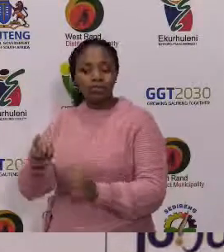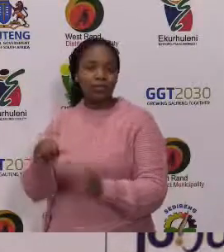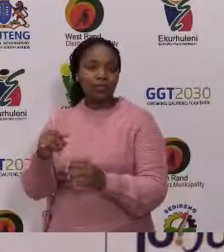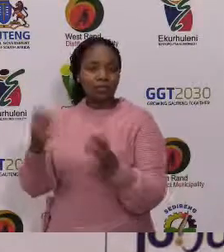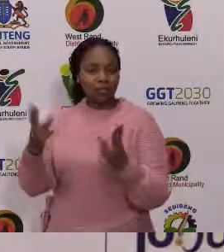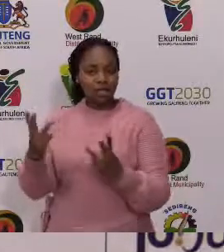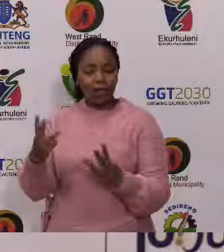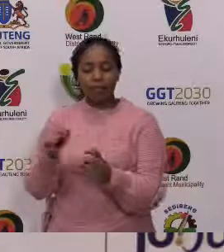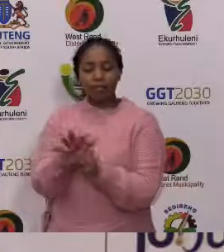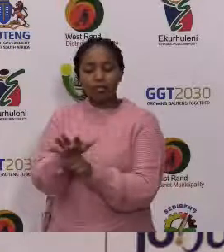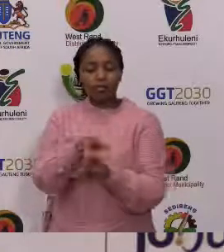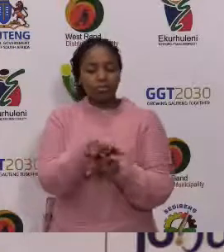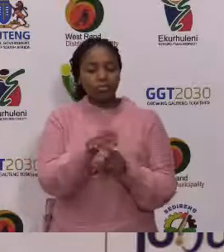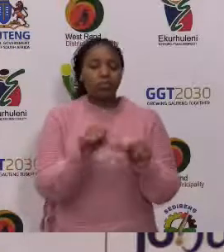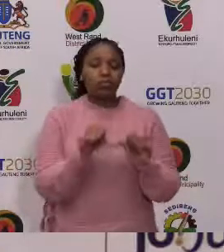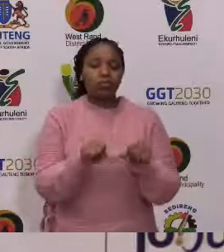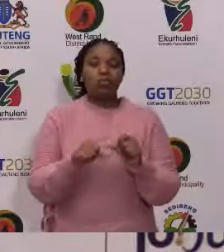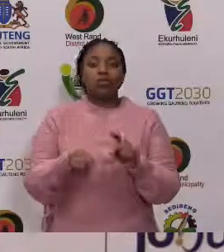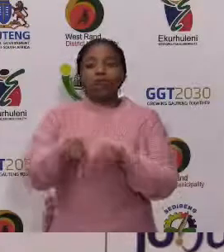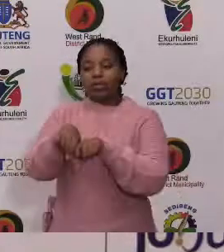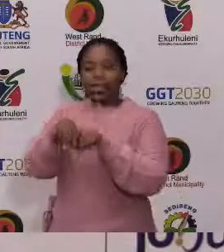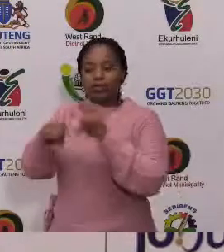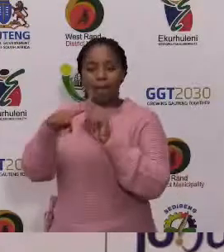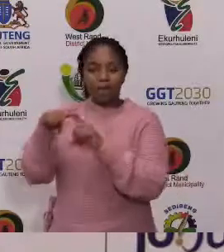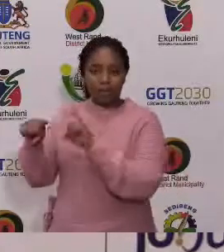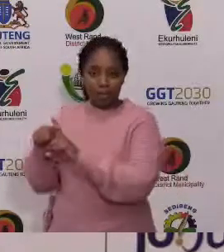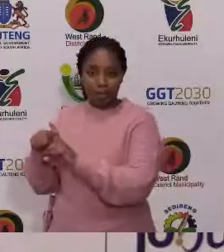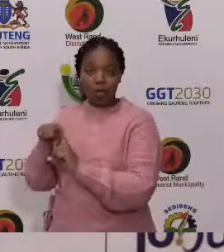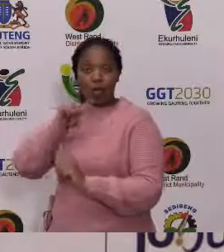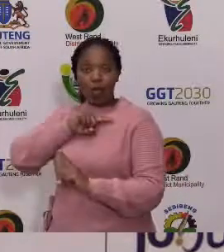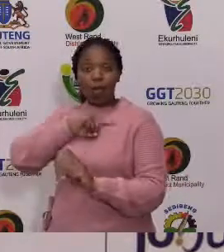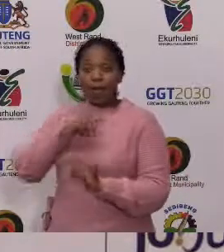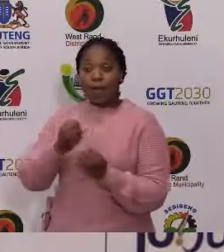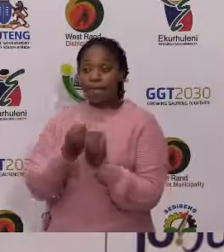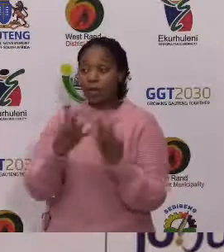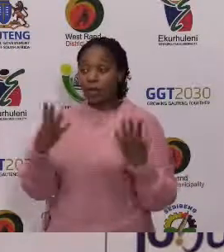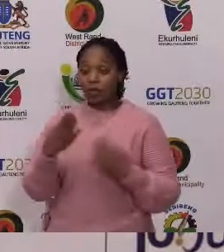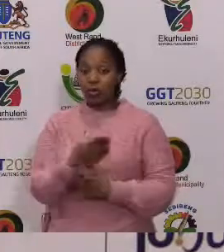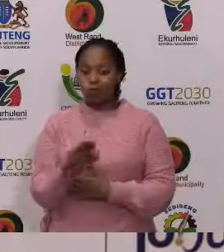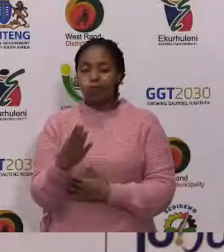Johannesburg. Many of you would remember that Tshwane